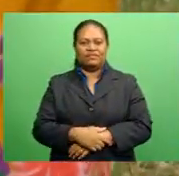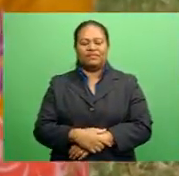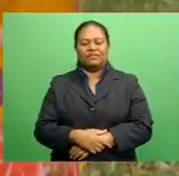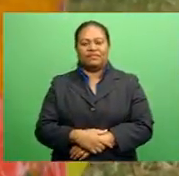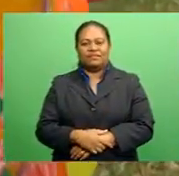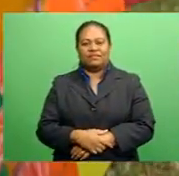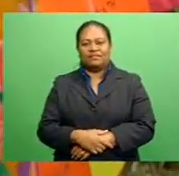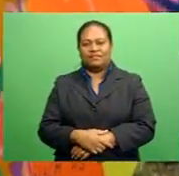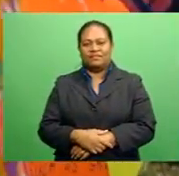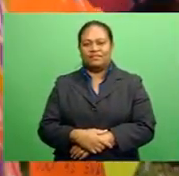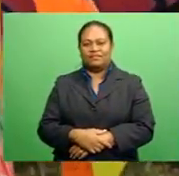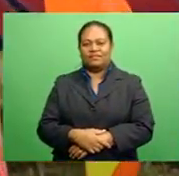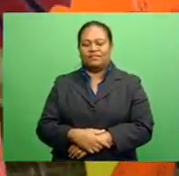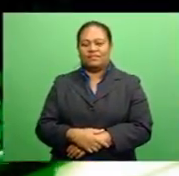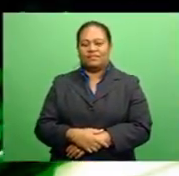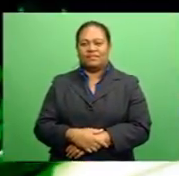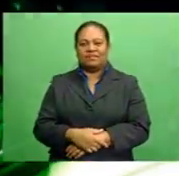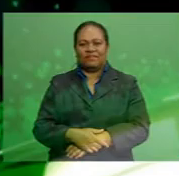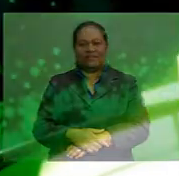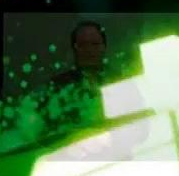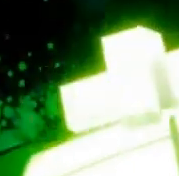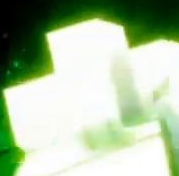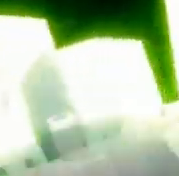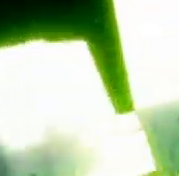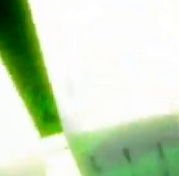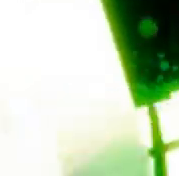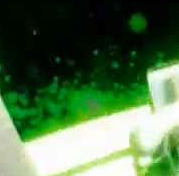Turangaivu, FBC News.